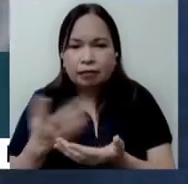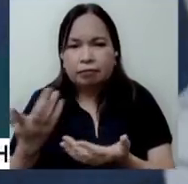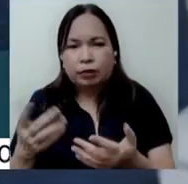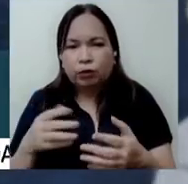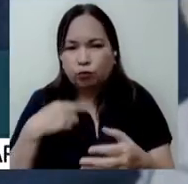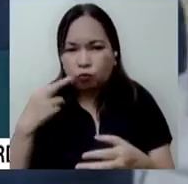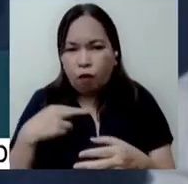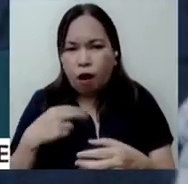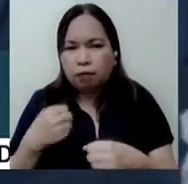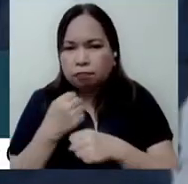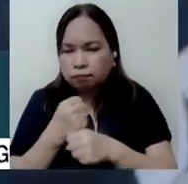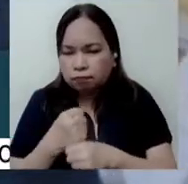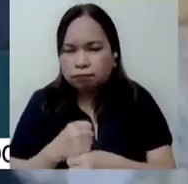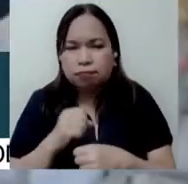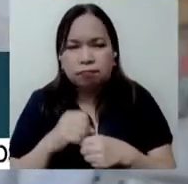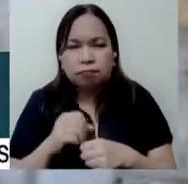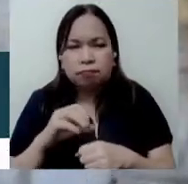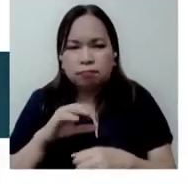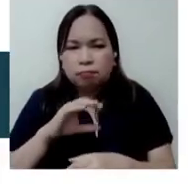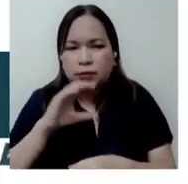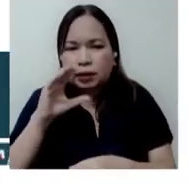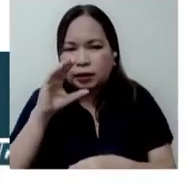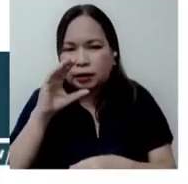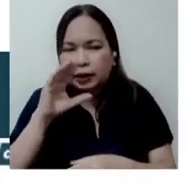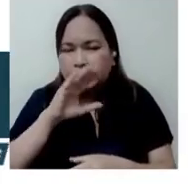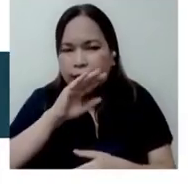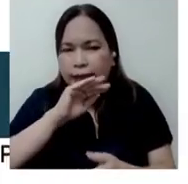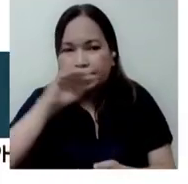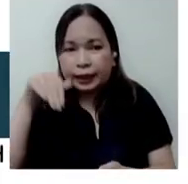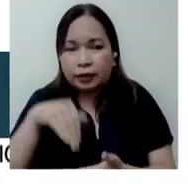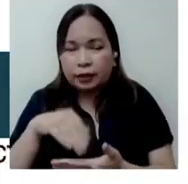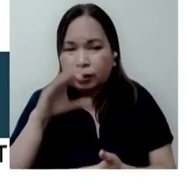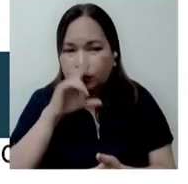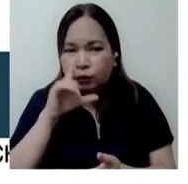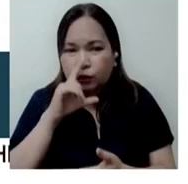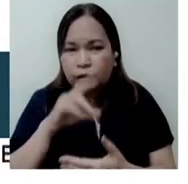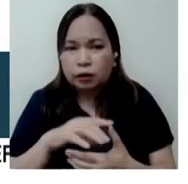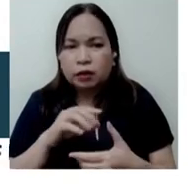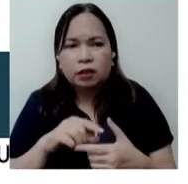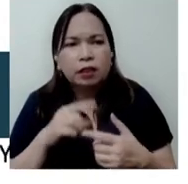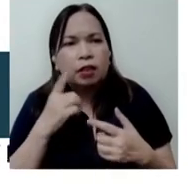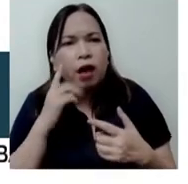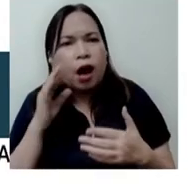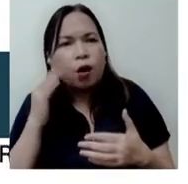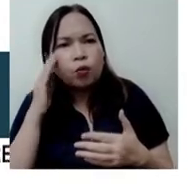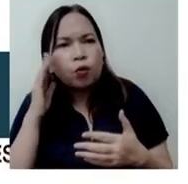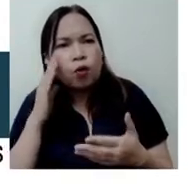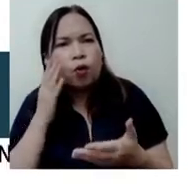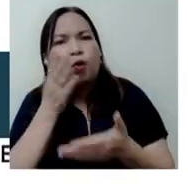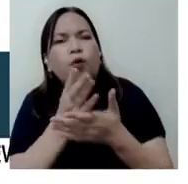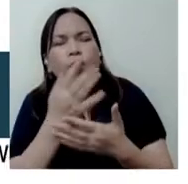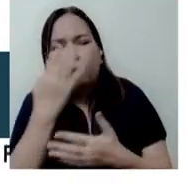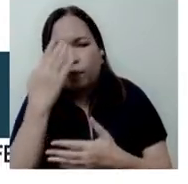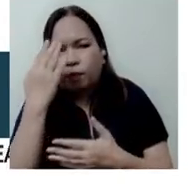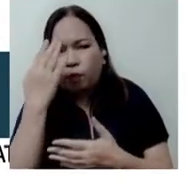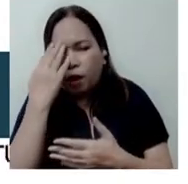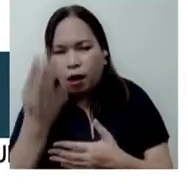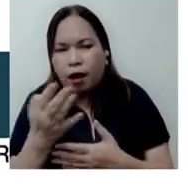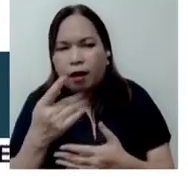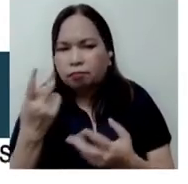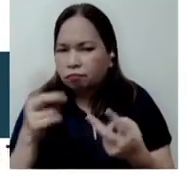zone. Mm-hmm. And tell us about the trail that led the representatives there, Speaker Martin Romualdez and